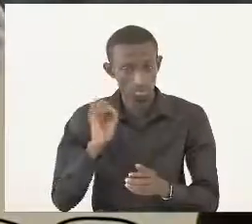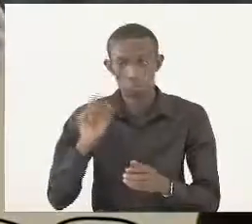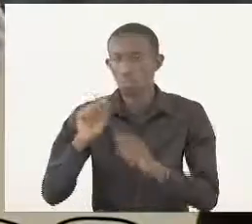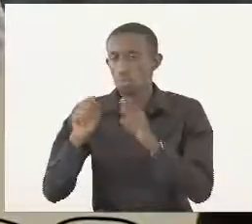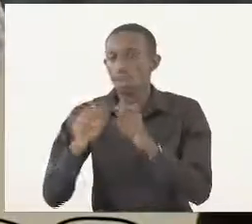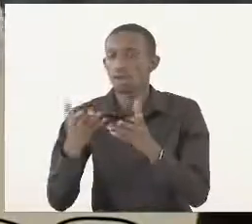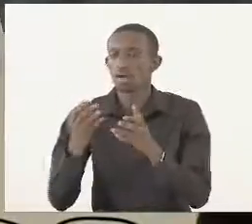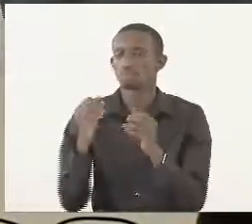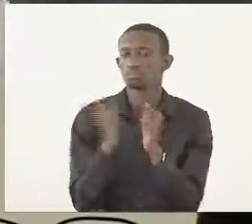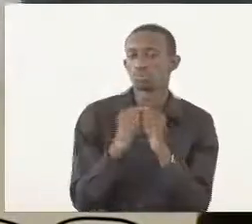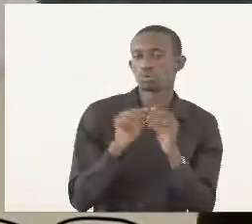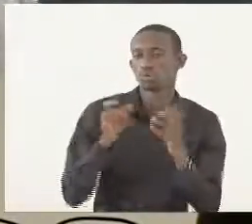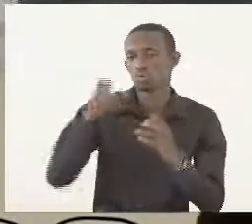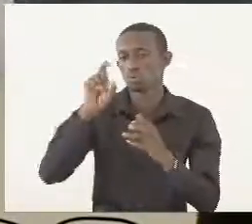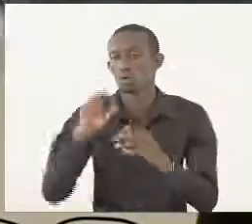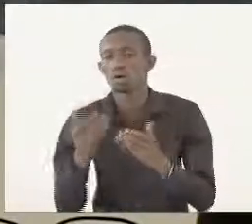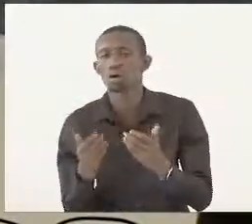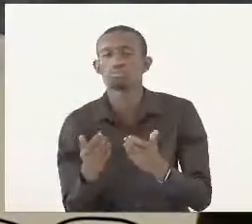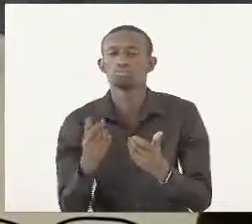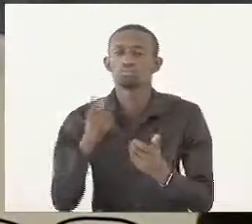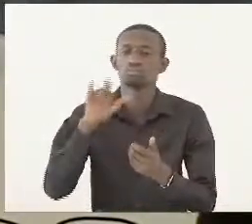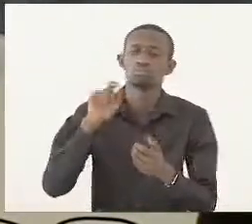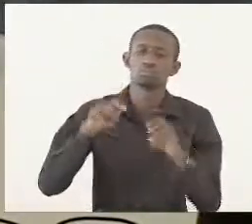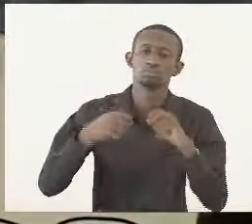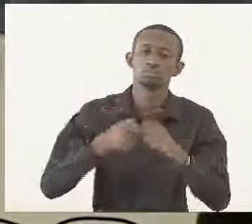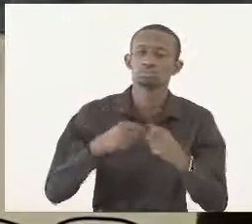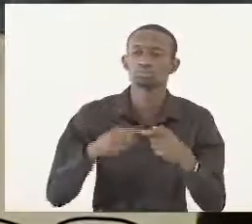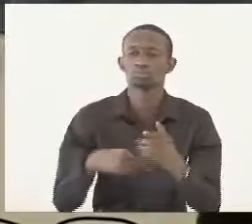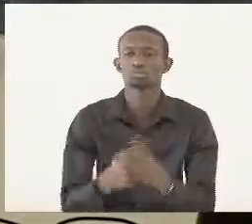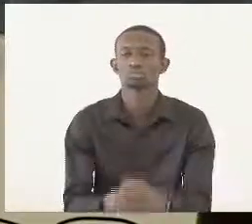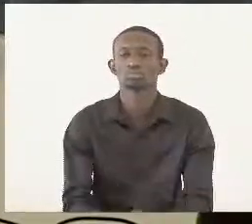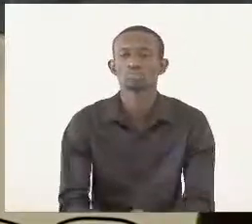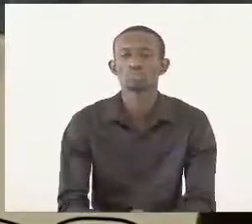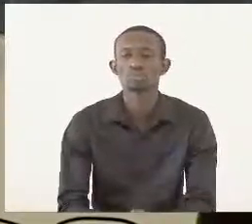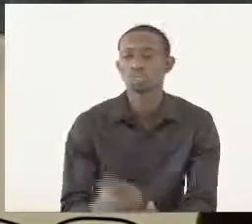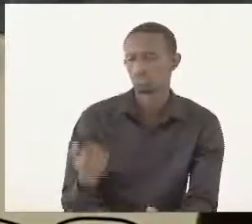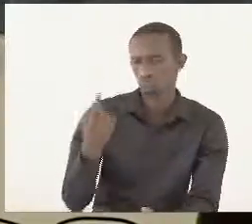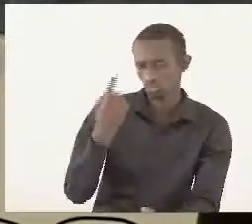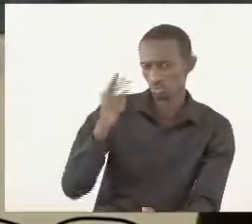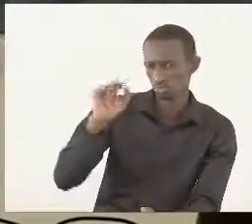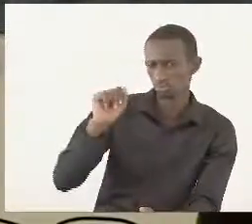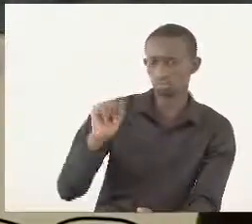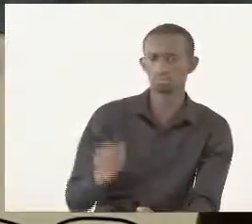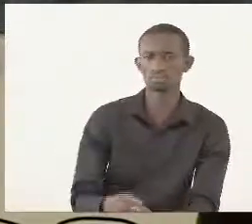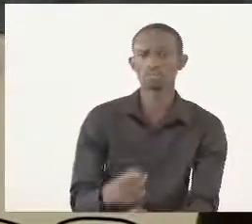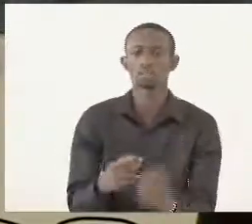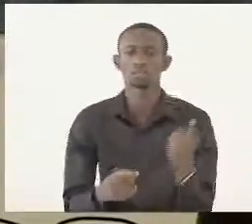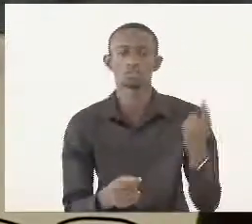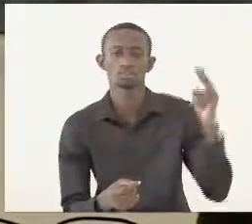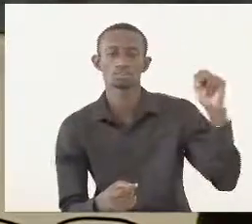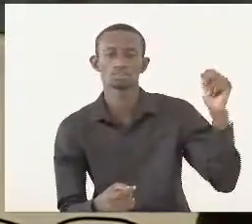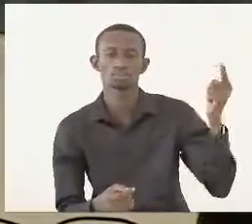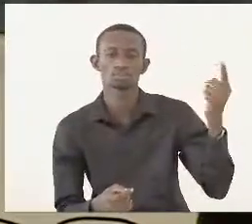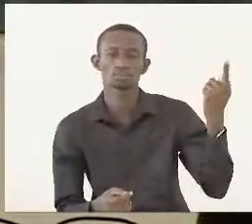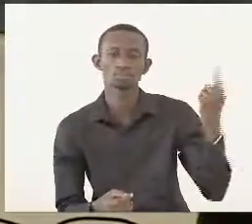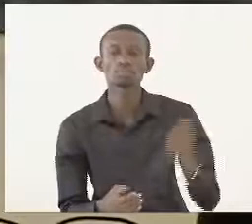the state symbols in your equations, and you balance them. We have one sodium atom, and here we have one sodium. So the number